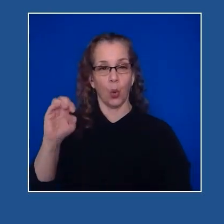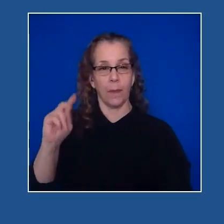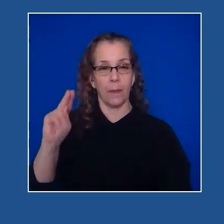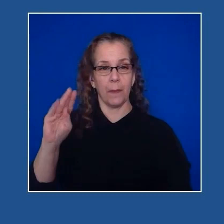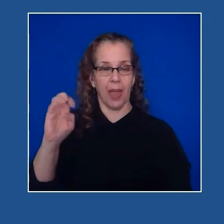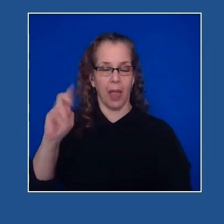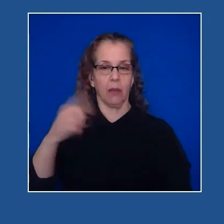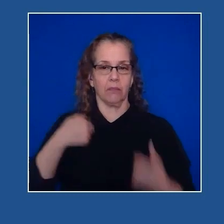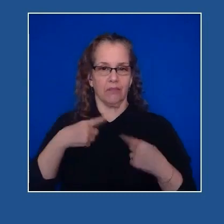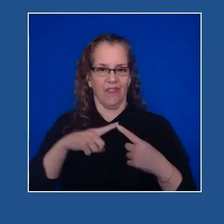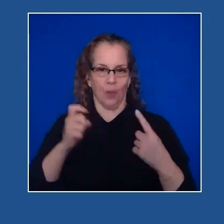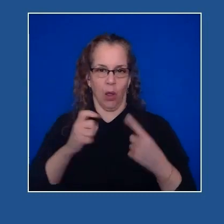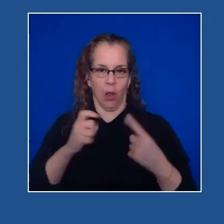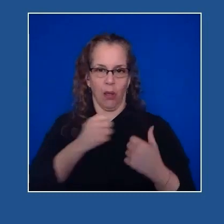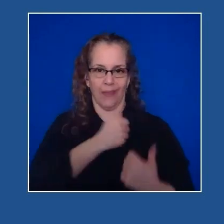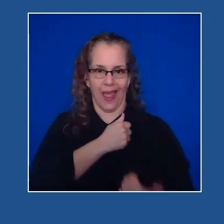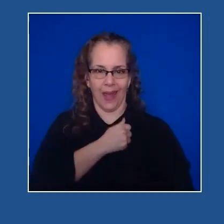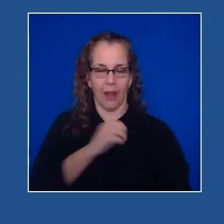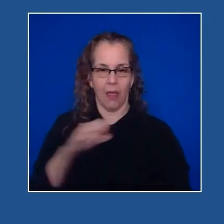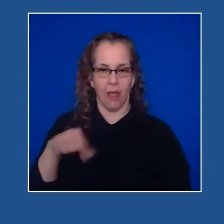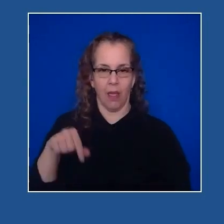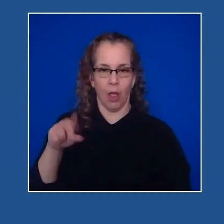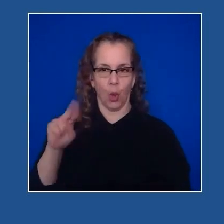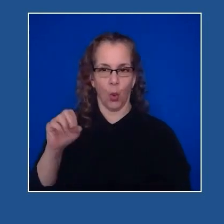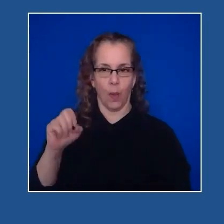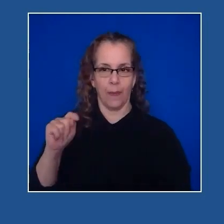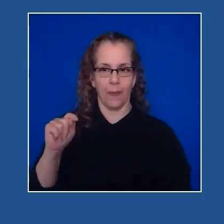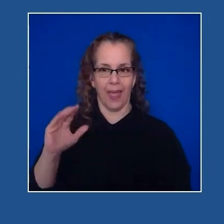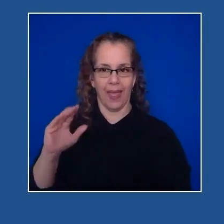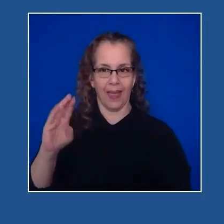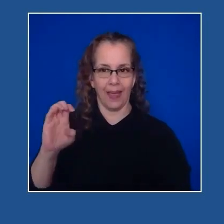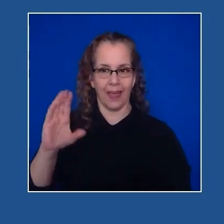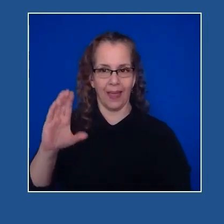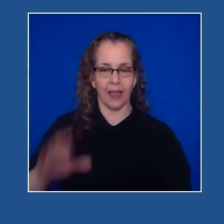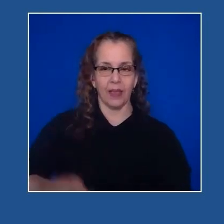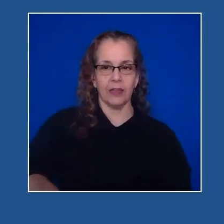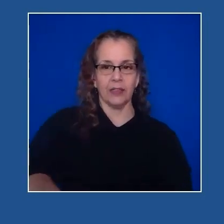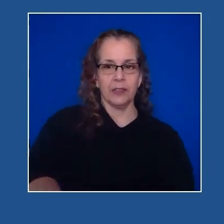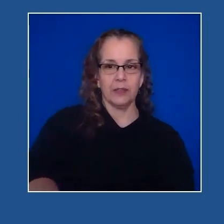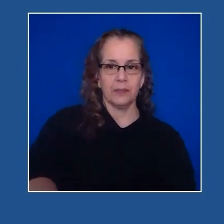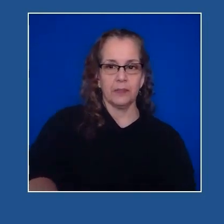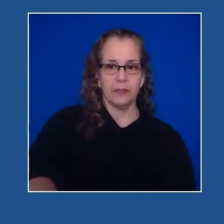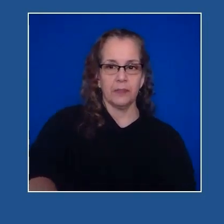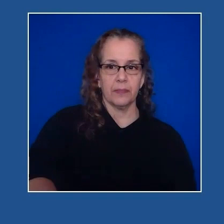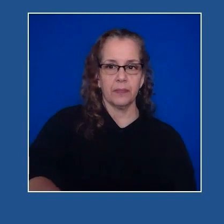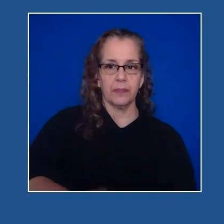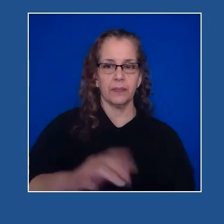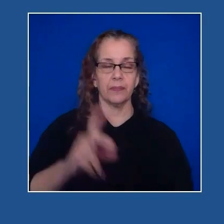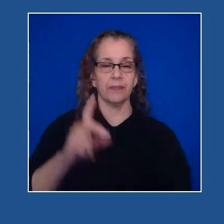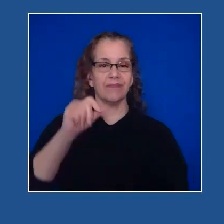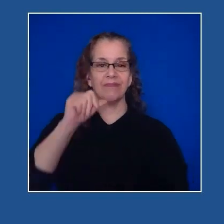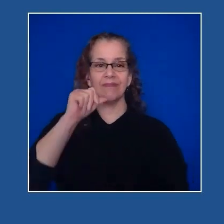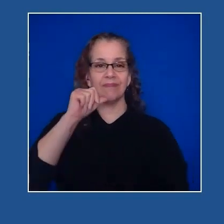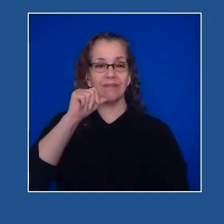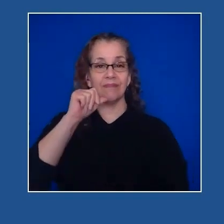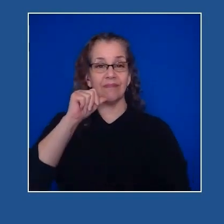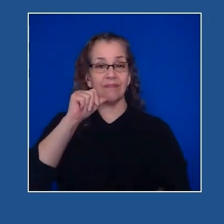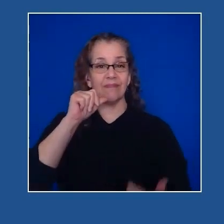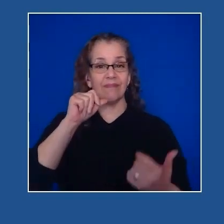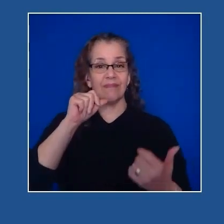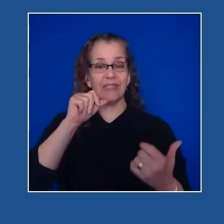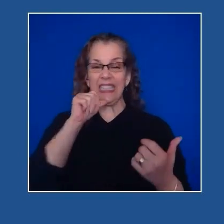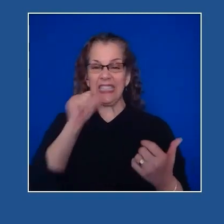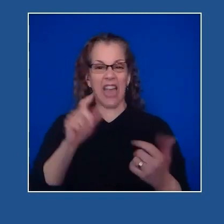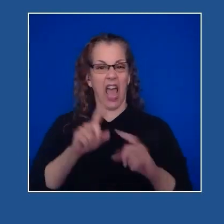see overall that it's not that far away, the prevalence of BPD in men and women.